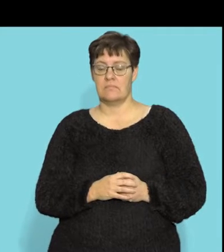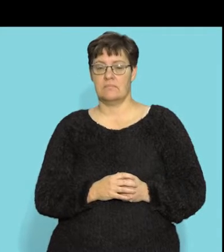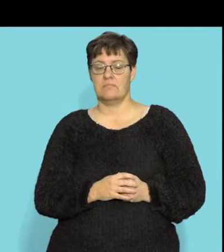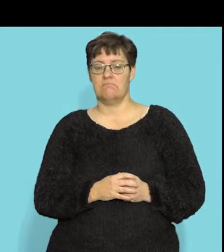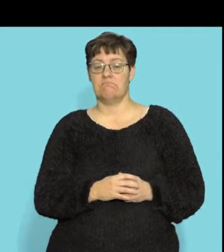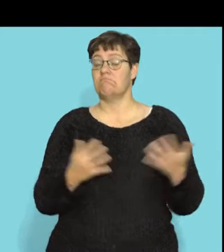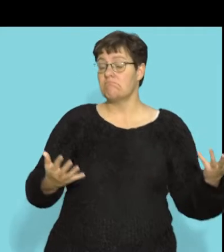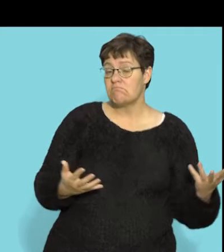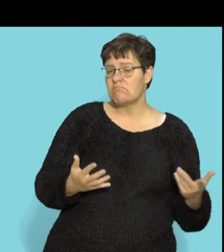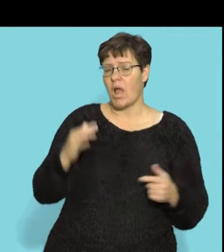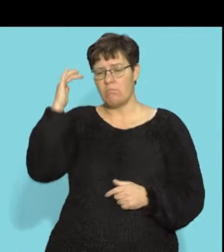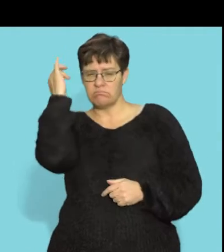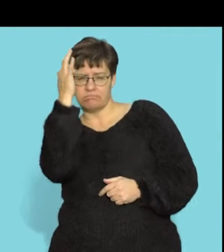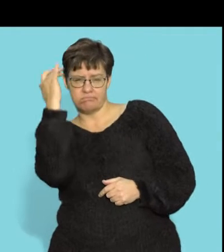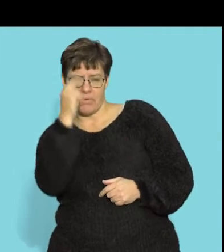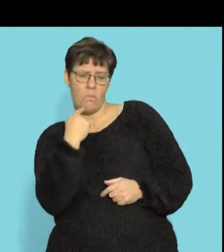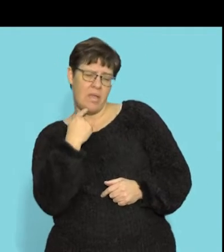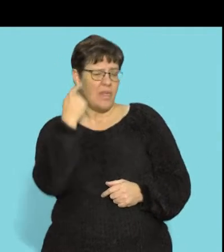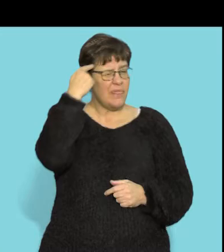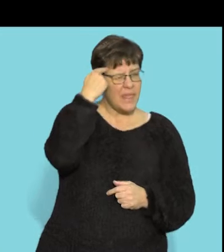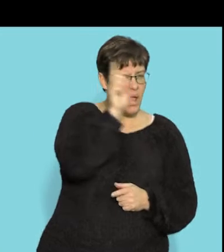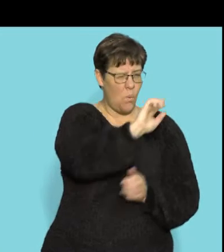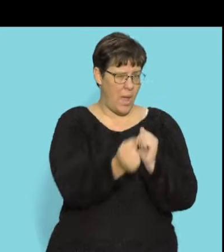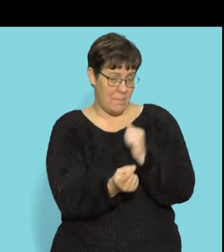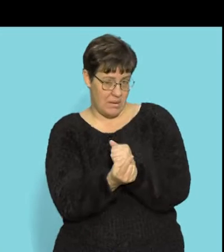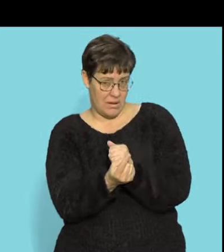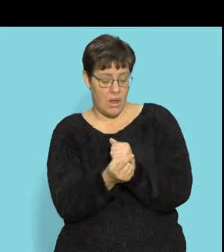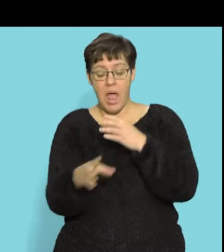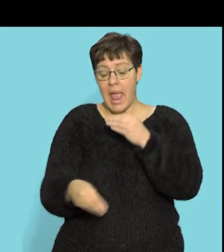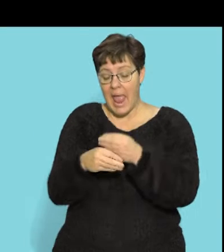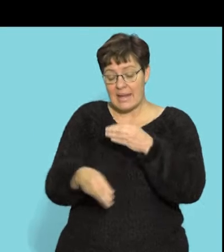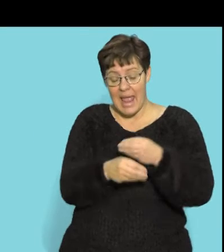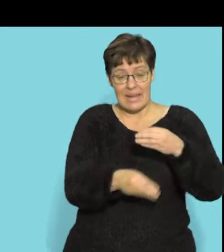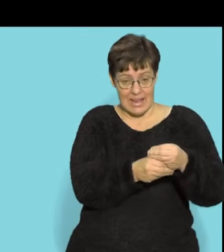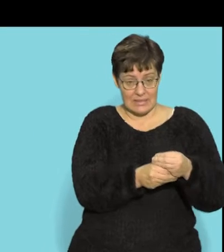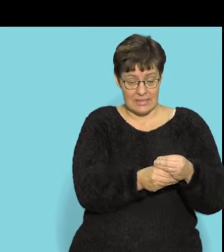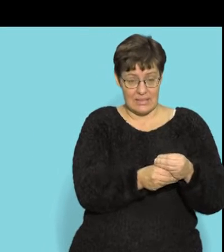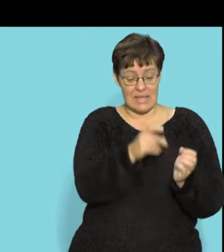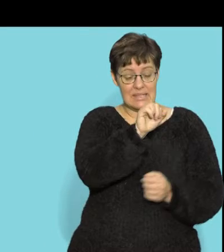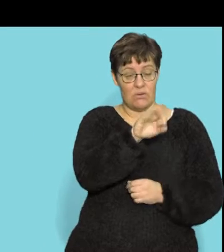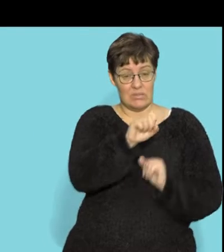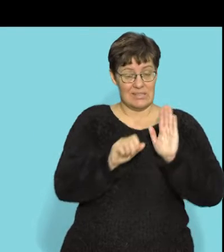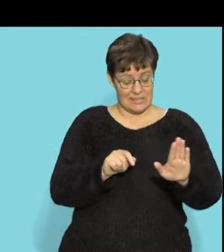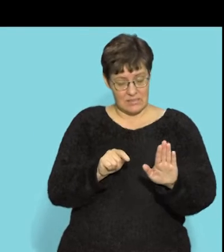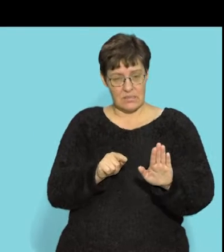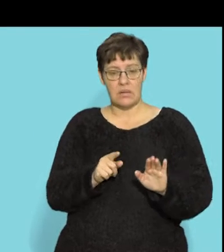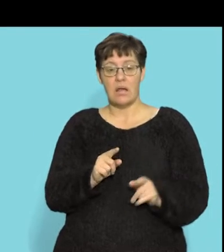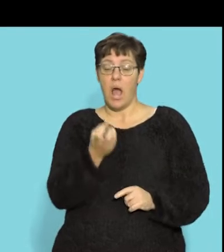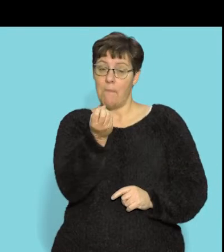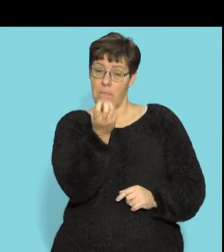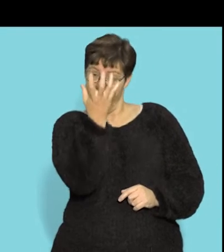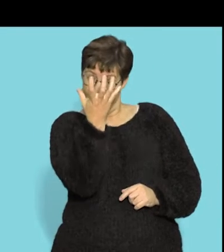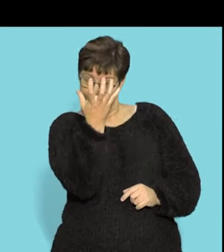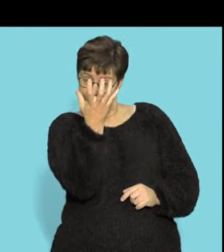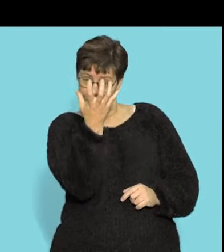right? So the hypothesis in terms of the guess, when more bulbs are added in series, the brightness